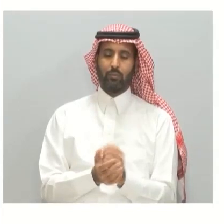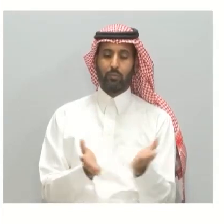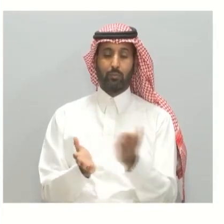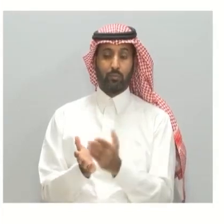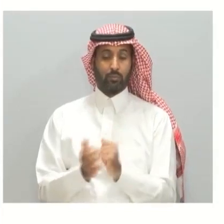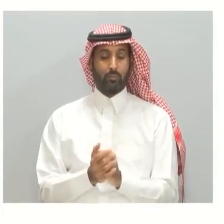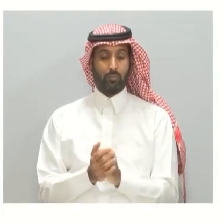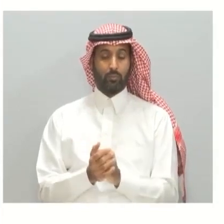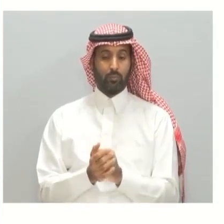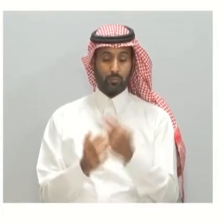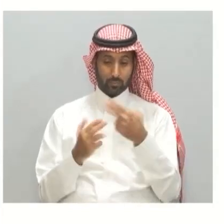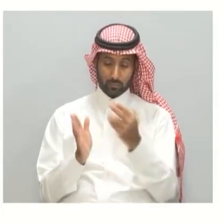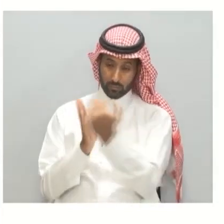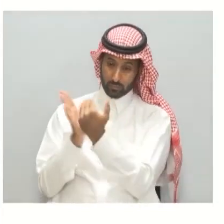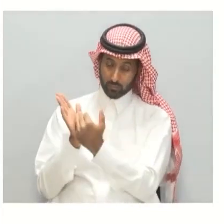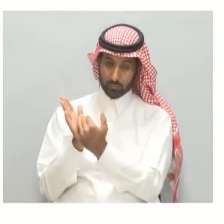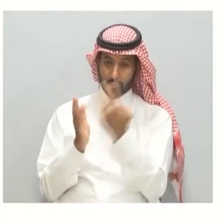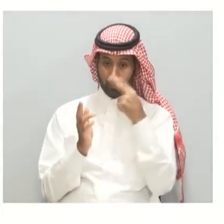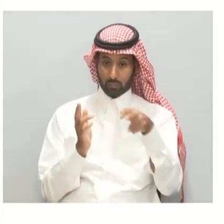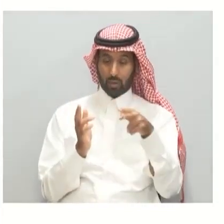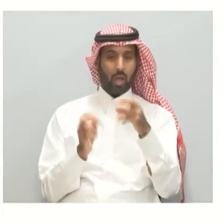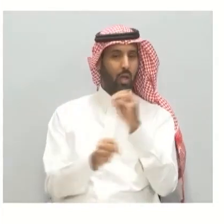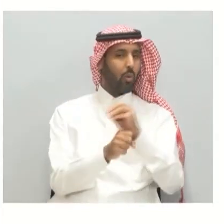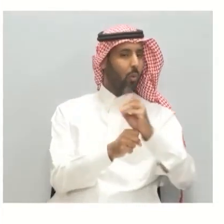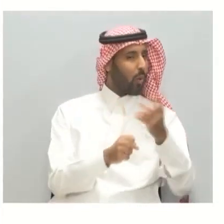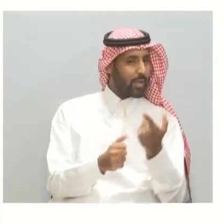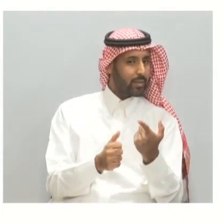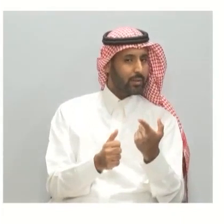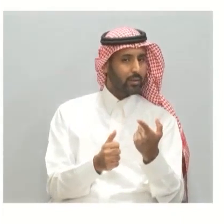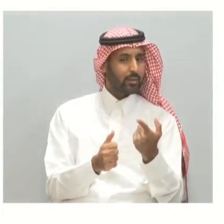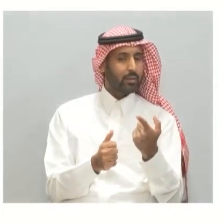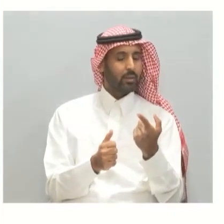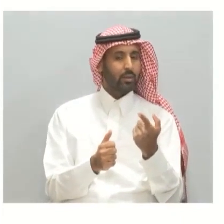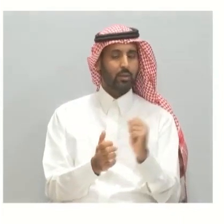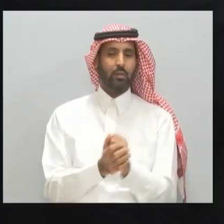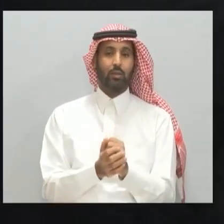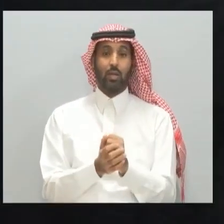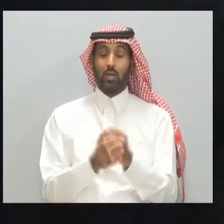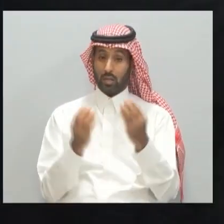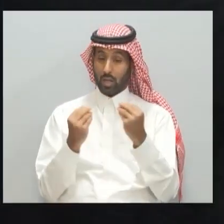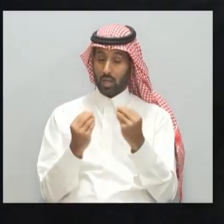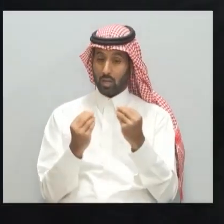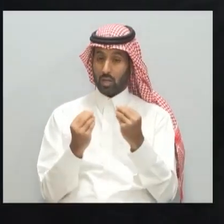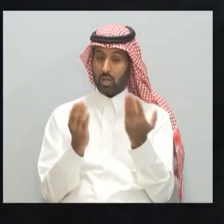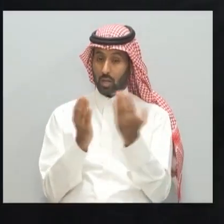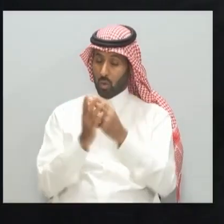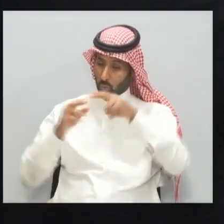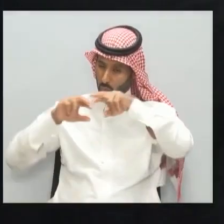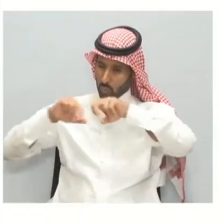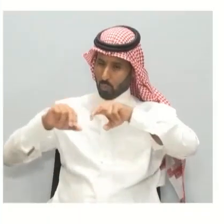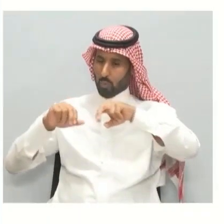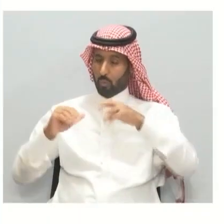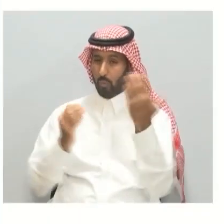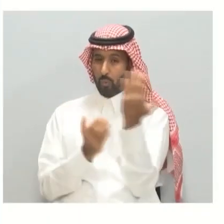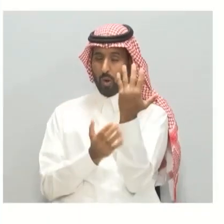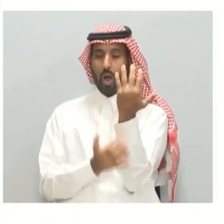So, from this part of the article, can you tell what is an arborist? Yes, as it mentions here,